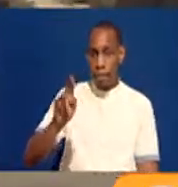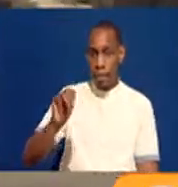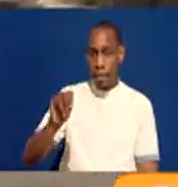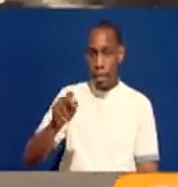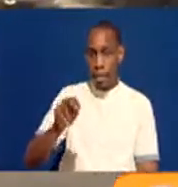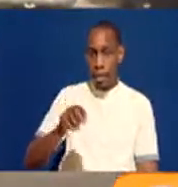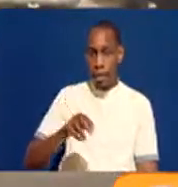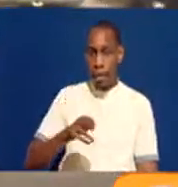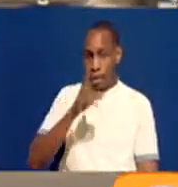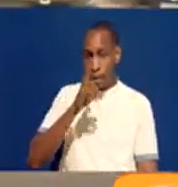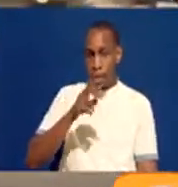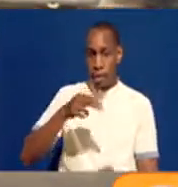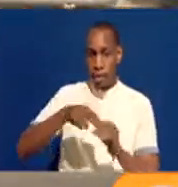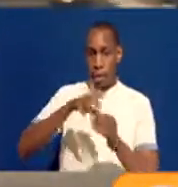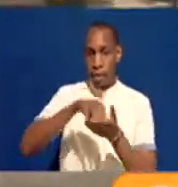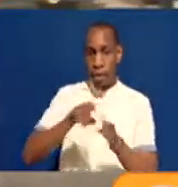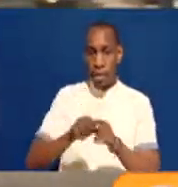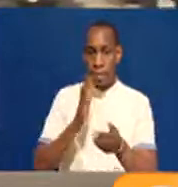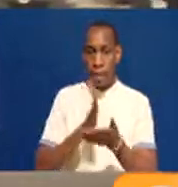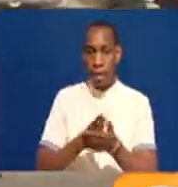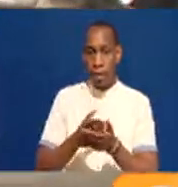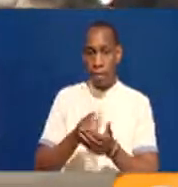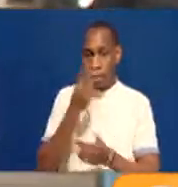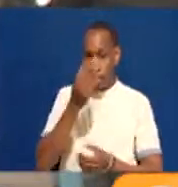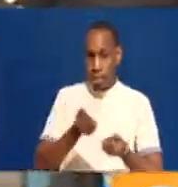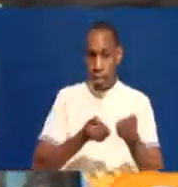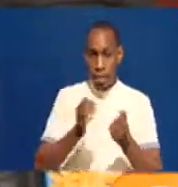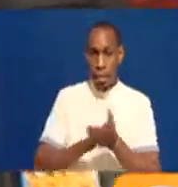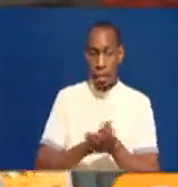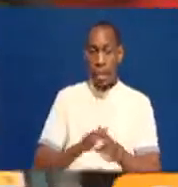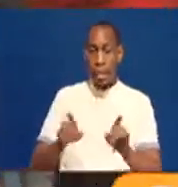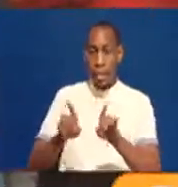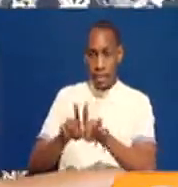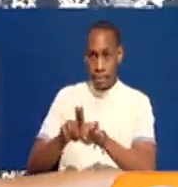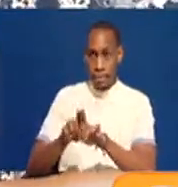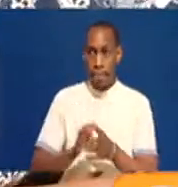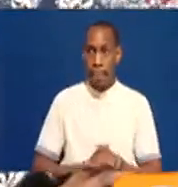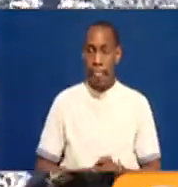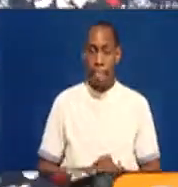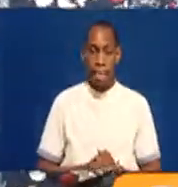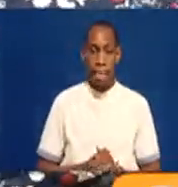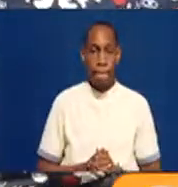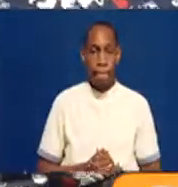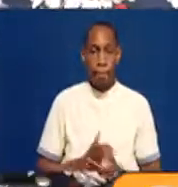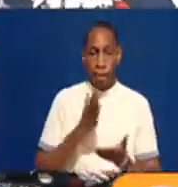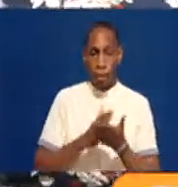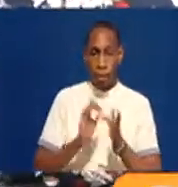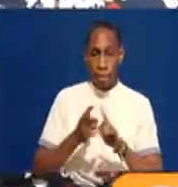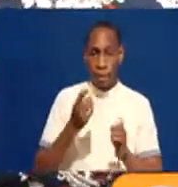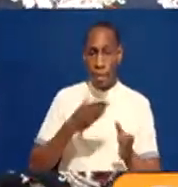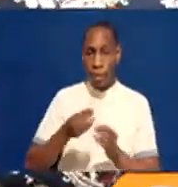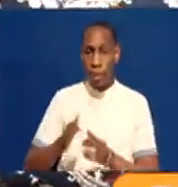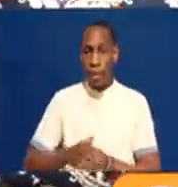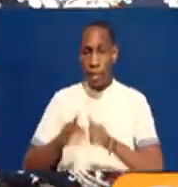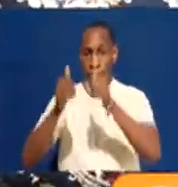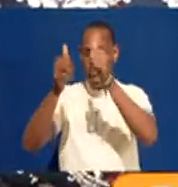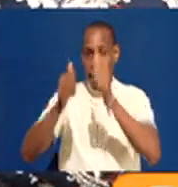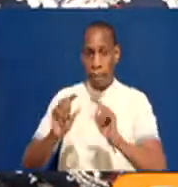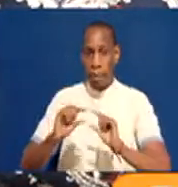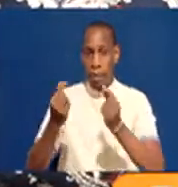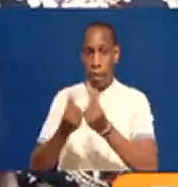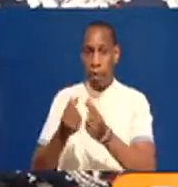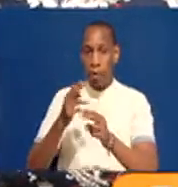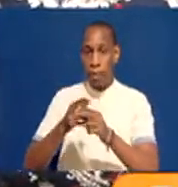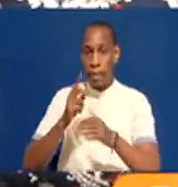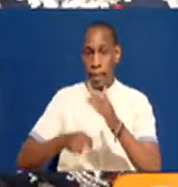also identified the suspect's vehicle as a Toyota Ractis. Actually, nilienda kwanza nikapost kwa group ingine